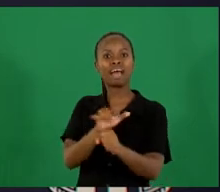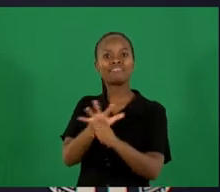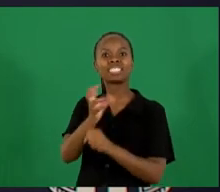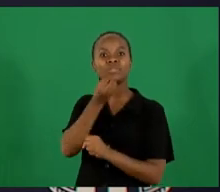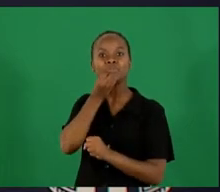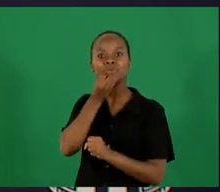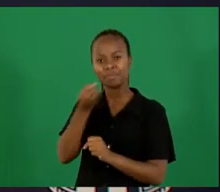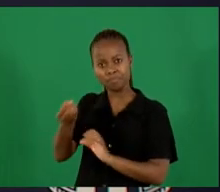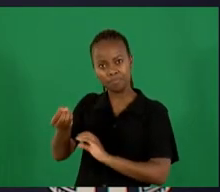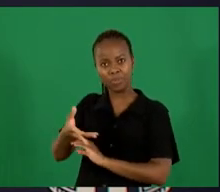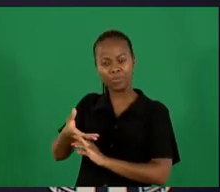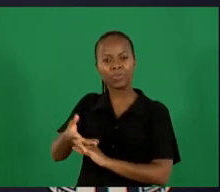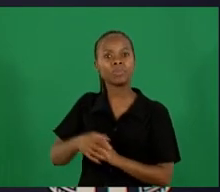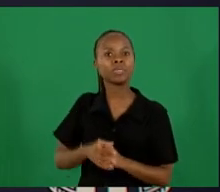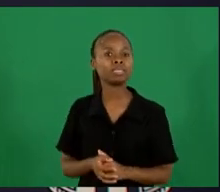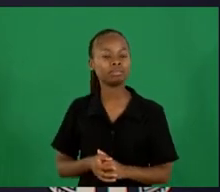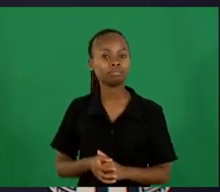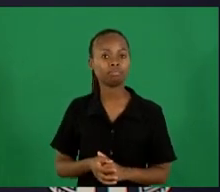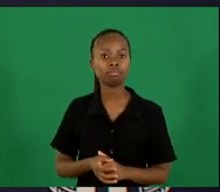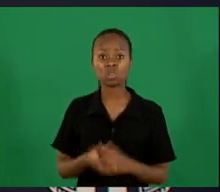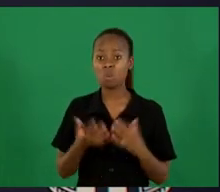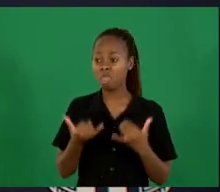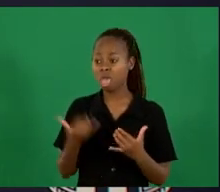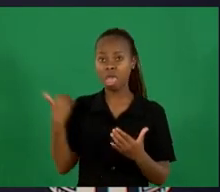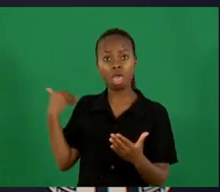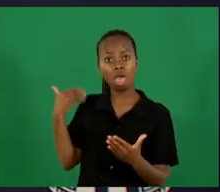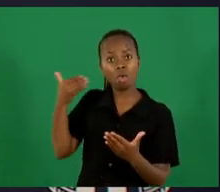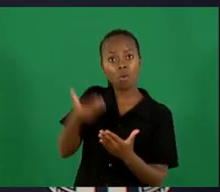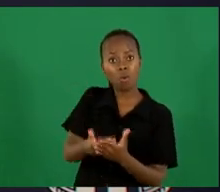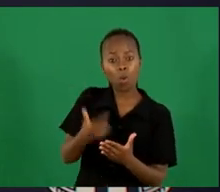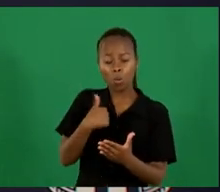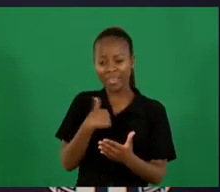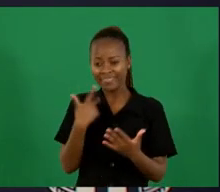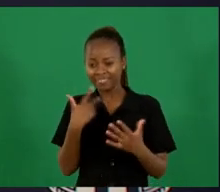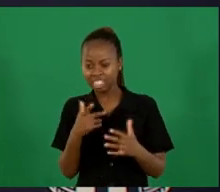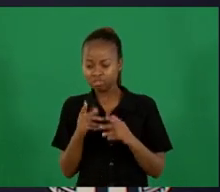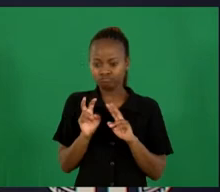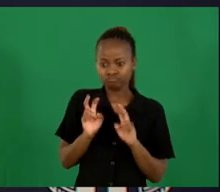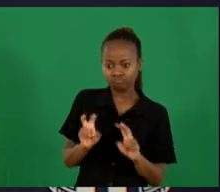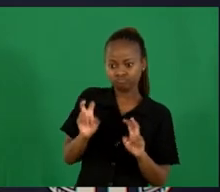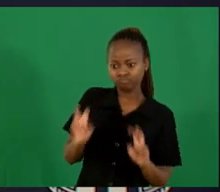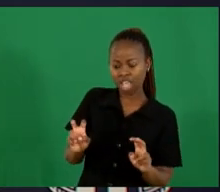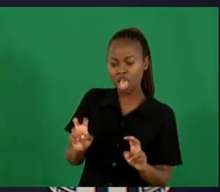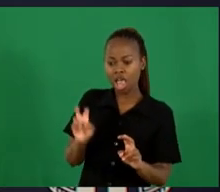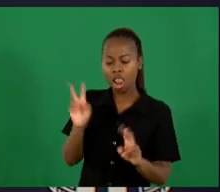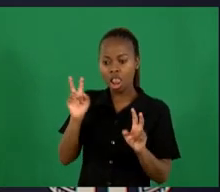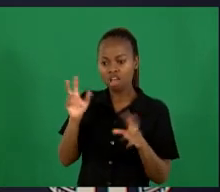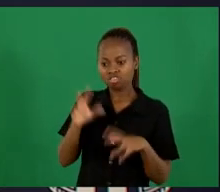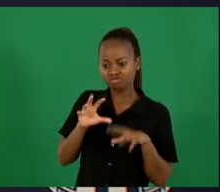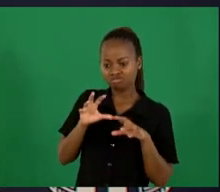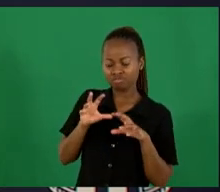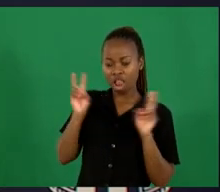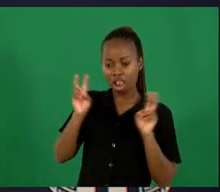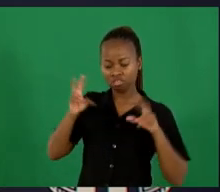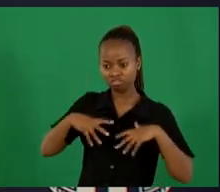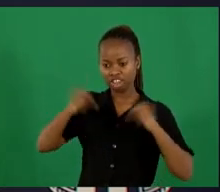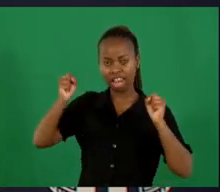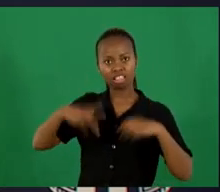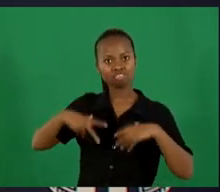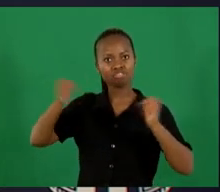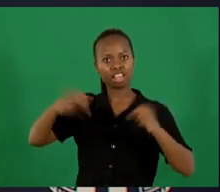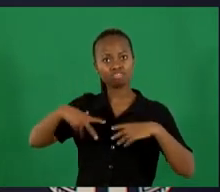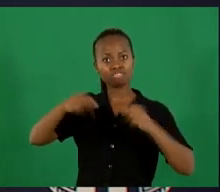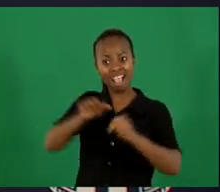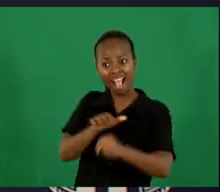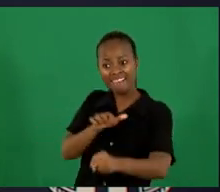not been able to quantify exactly what the impact of load shedding on prices would be, but